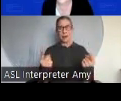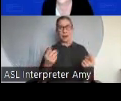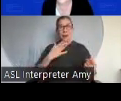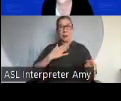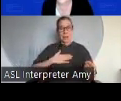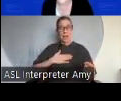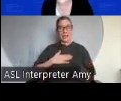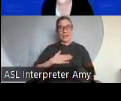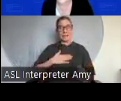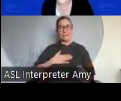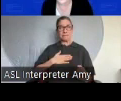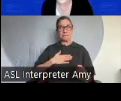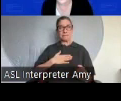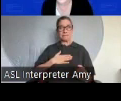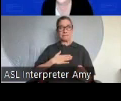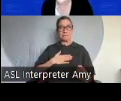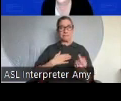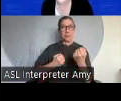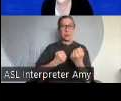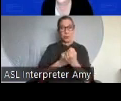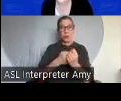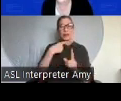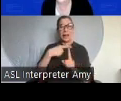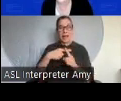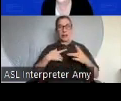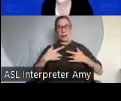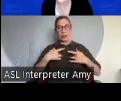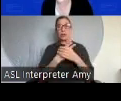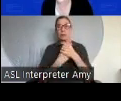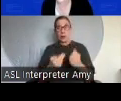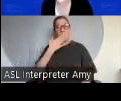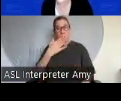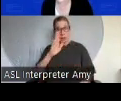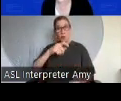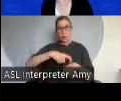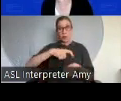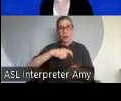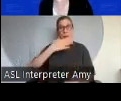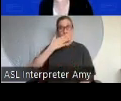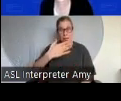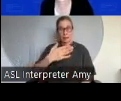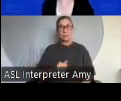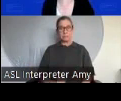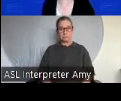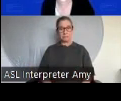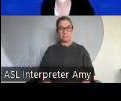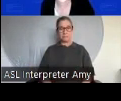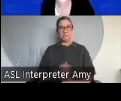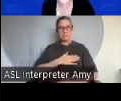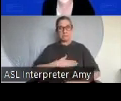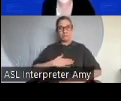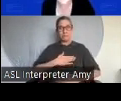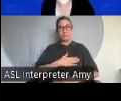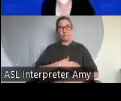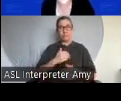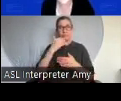my, that's my support, and those are my concerns. Thank you for your time. Thank you so much. Appreciate it. Okay,